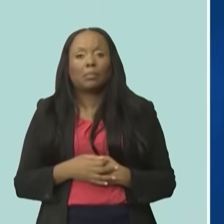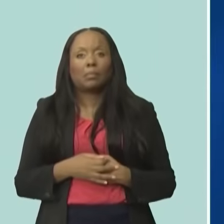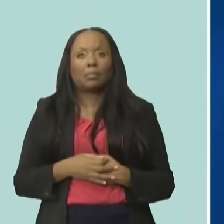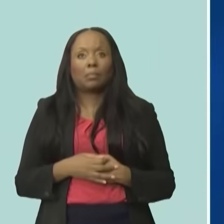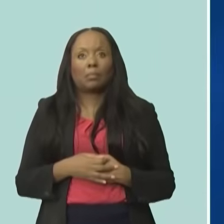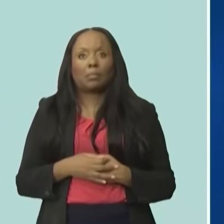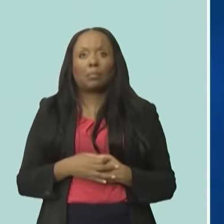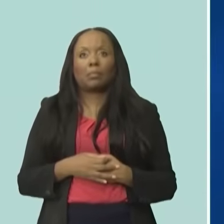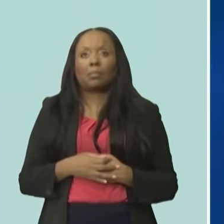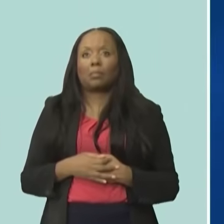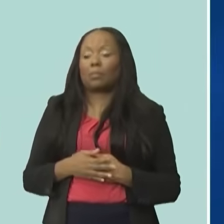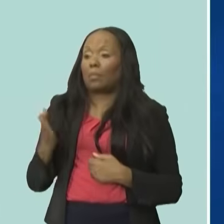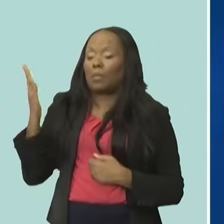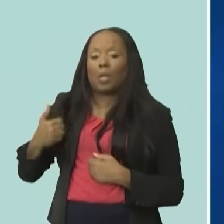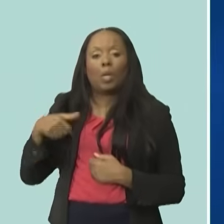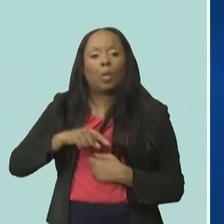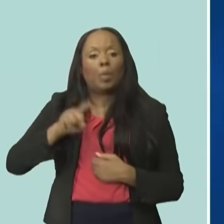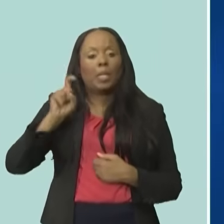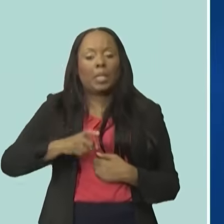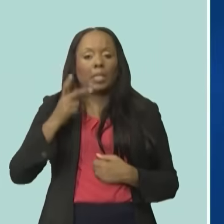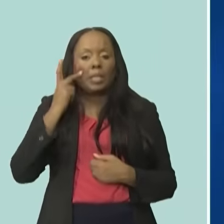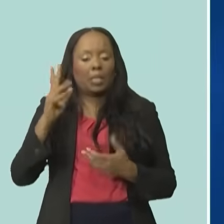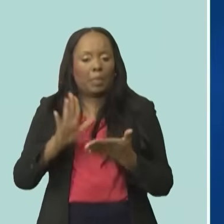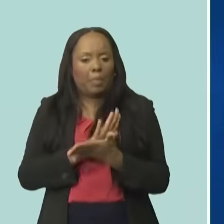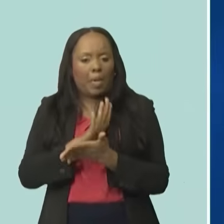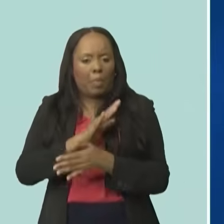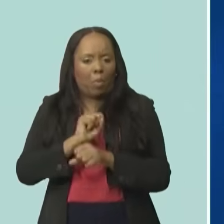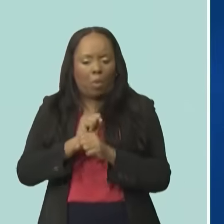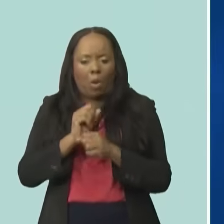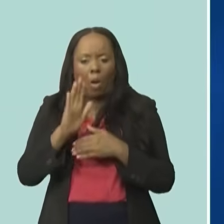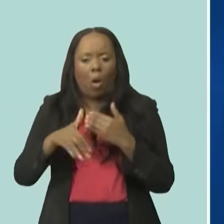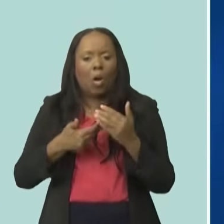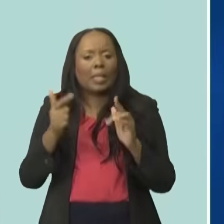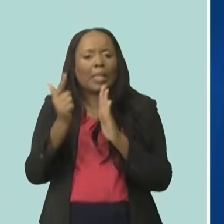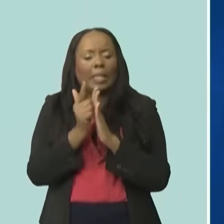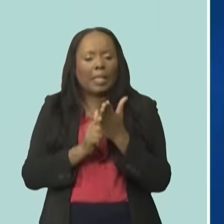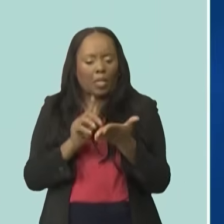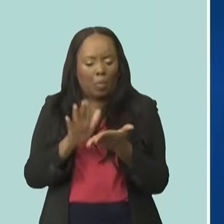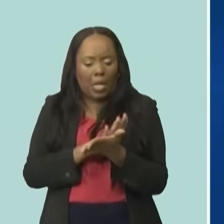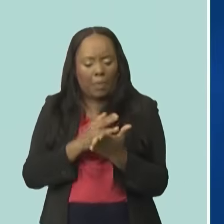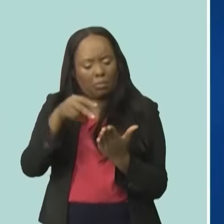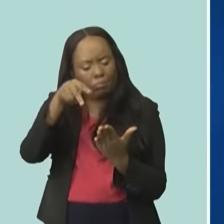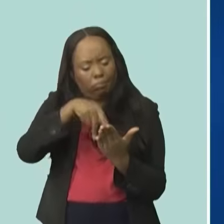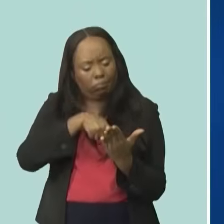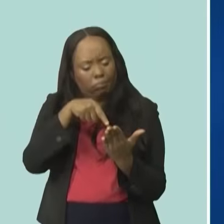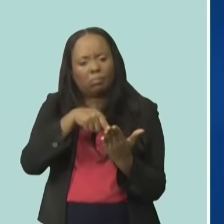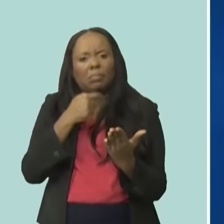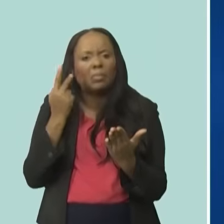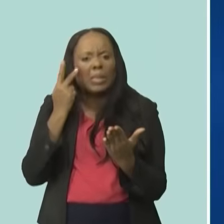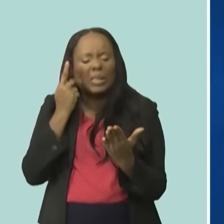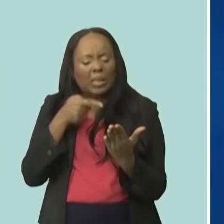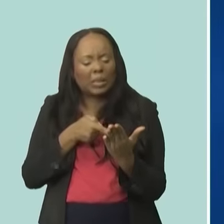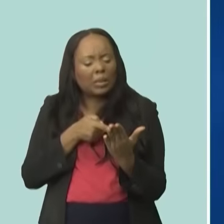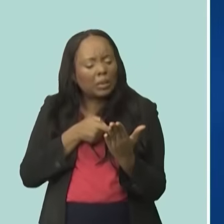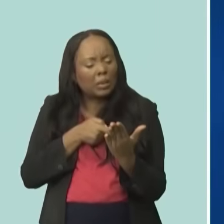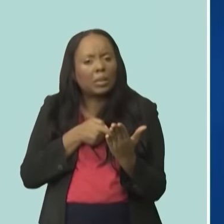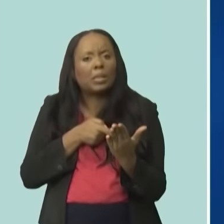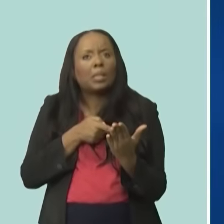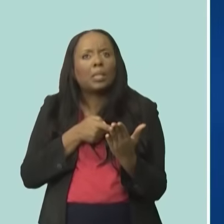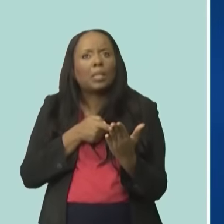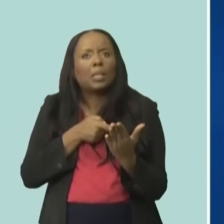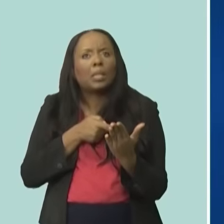We would need to look into the contract and see whether or not, given the circumstances, there was any